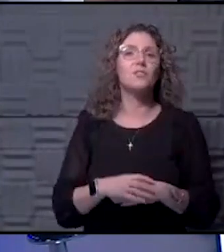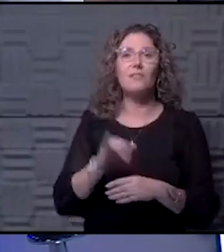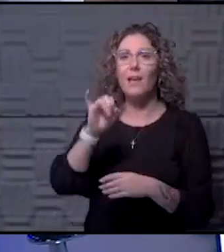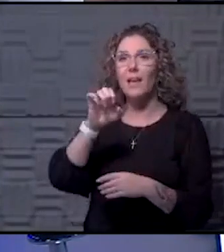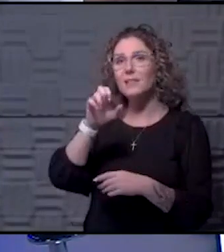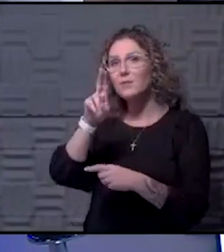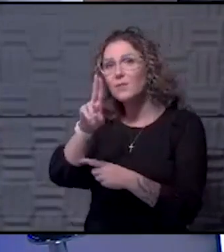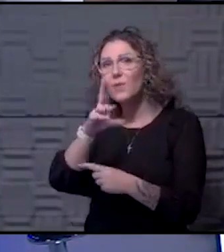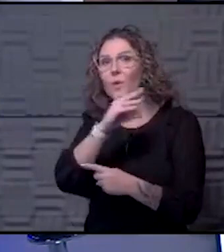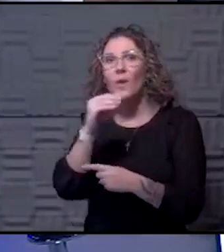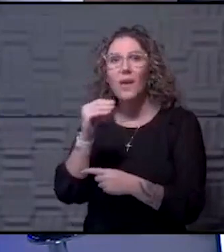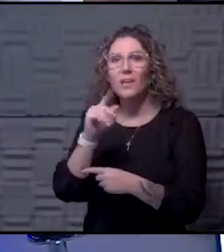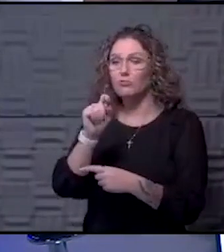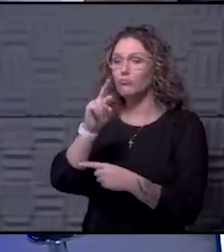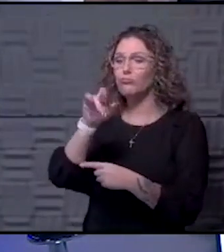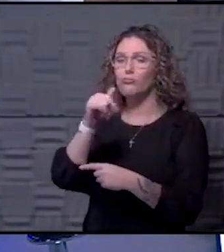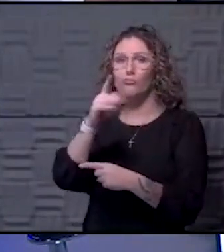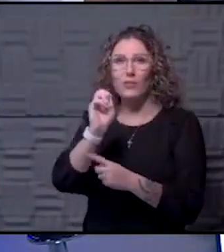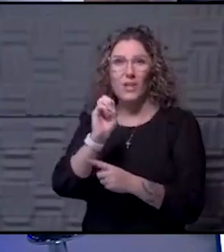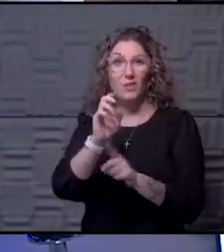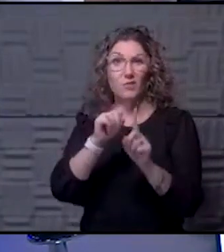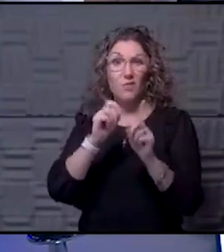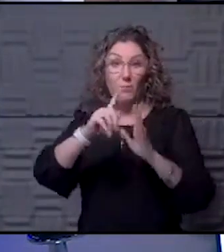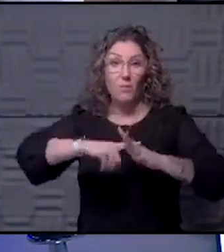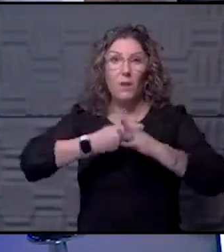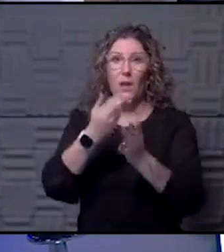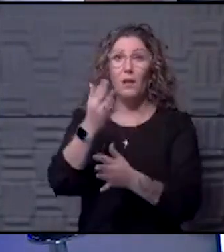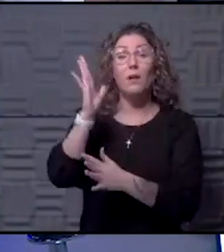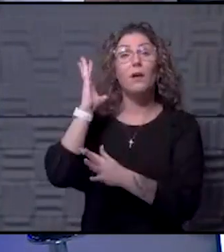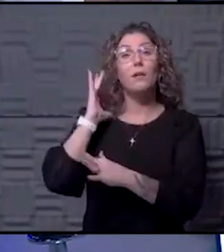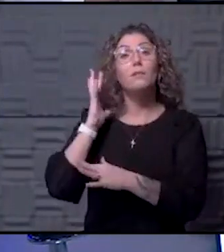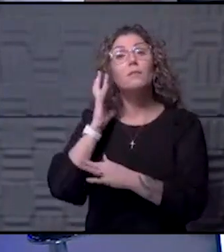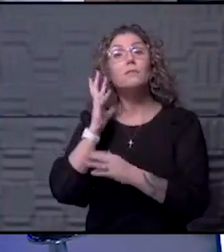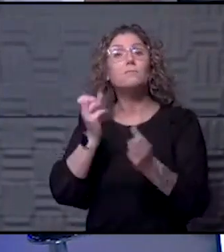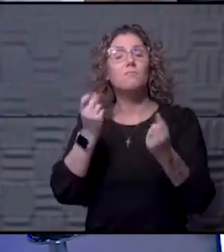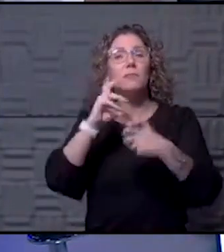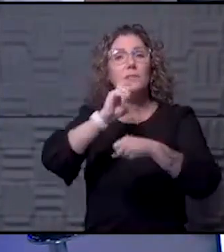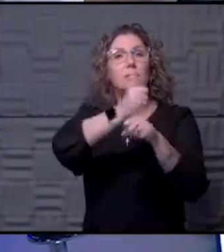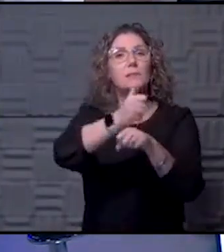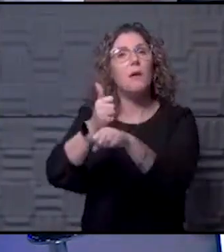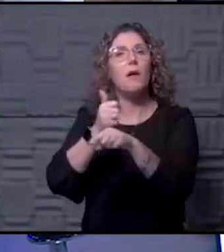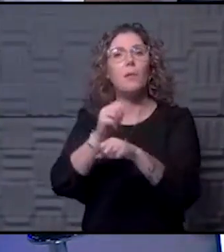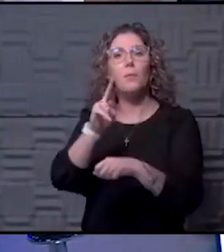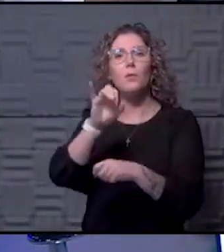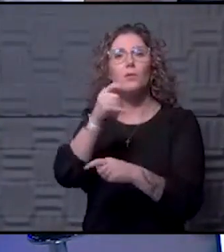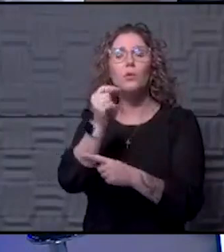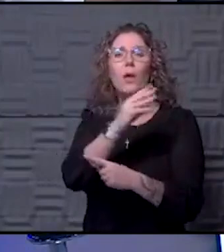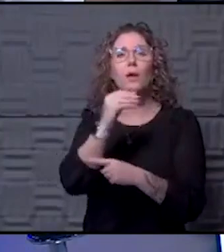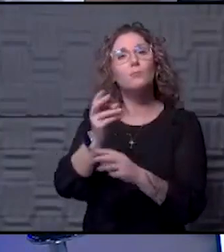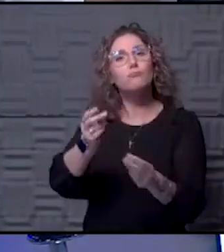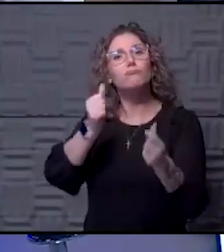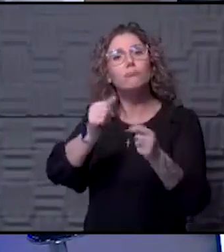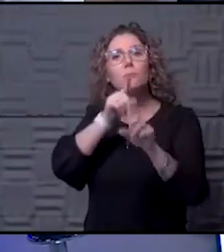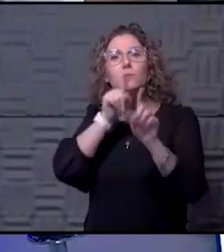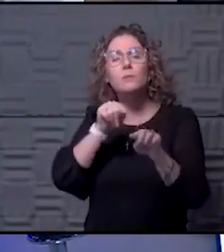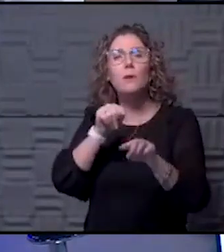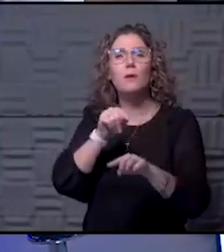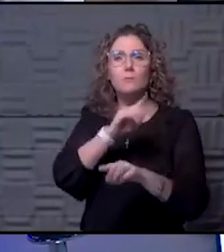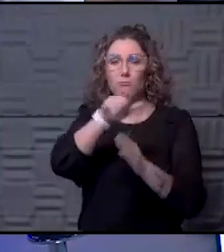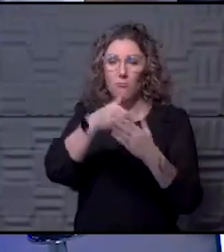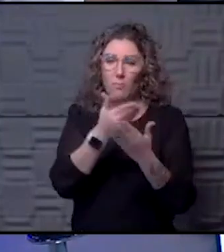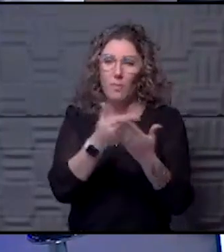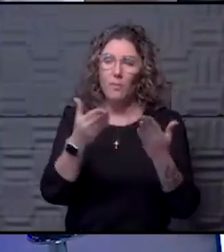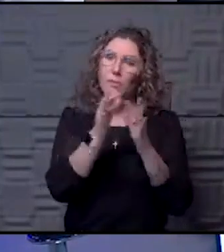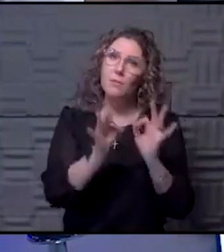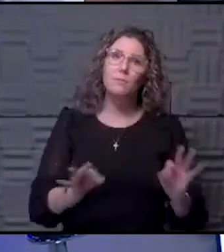ICU and in triage, really from the beginning here, helping set up a number of units and sort of the rapid response and all of the things that